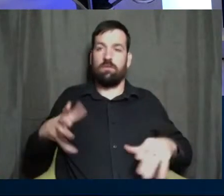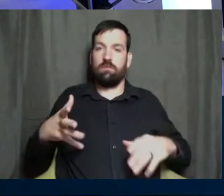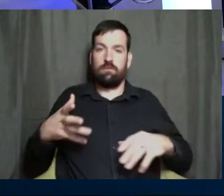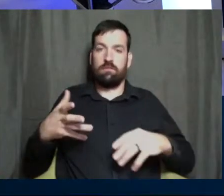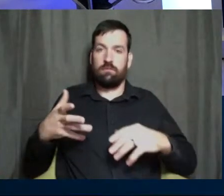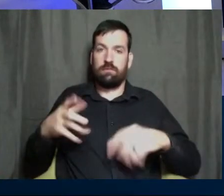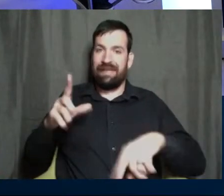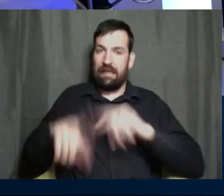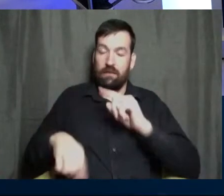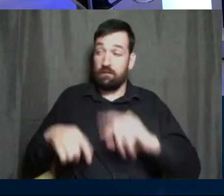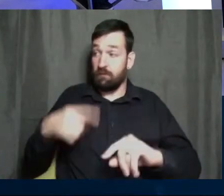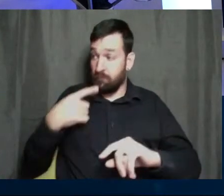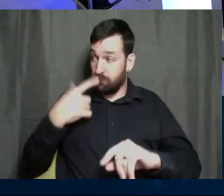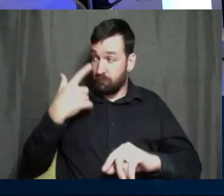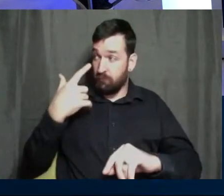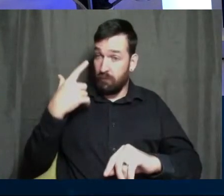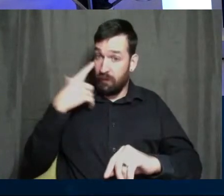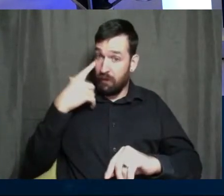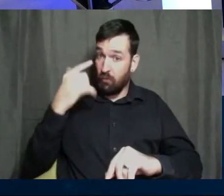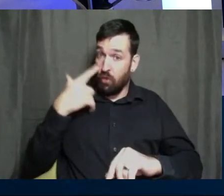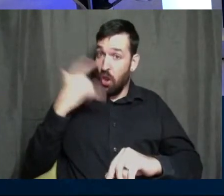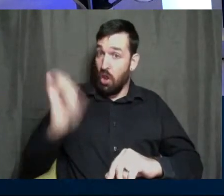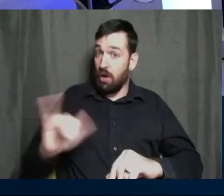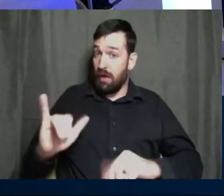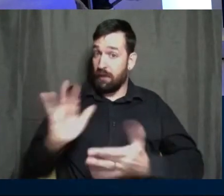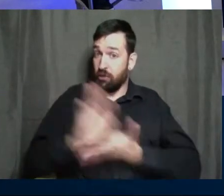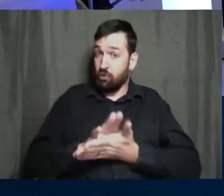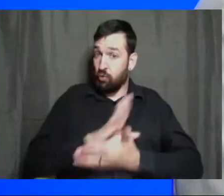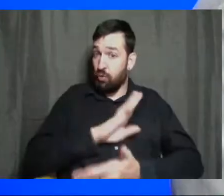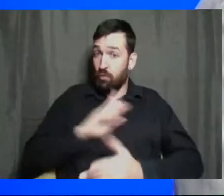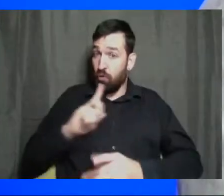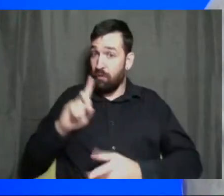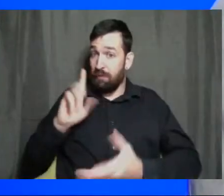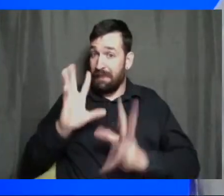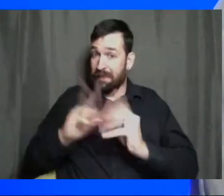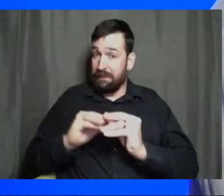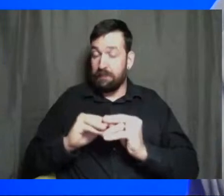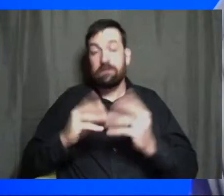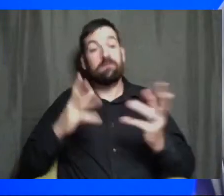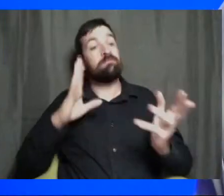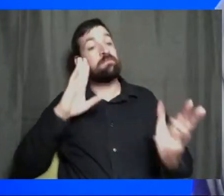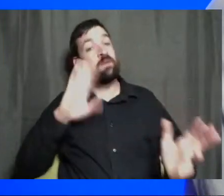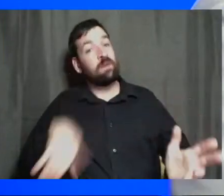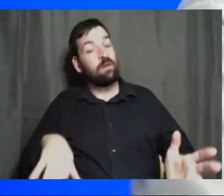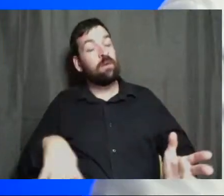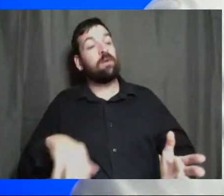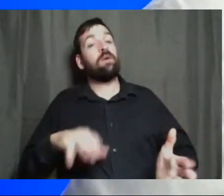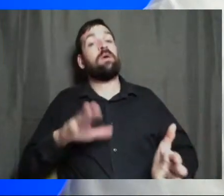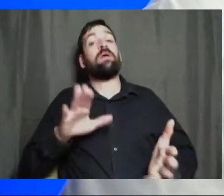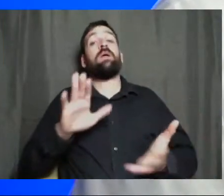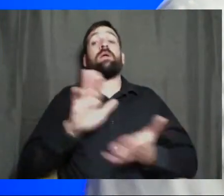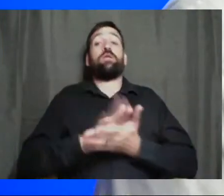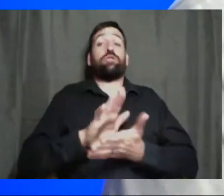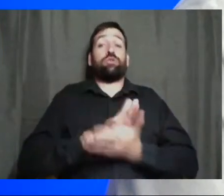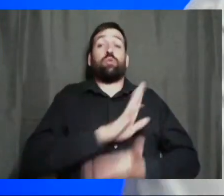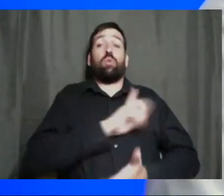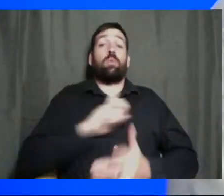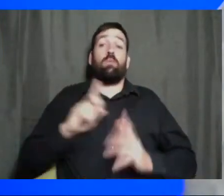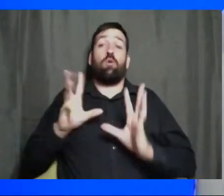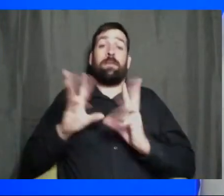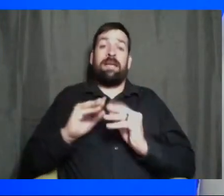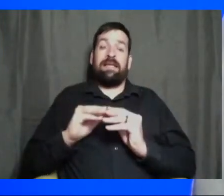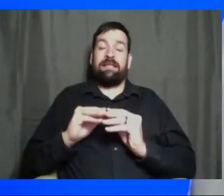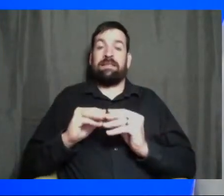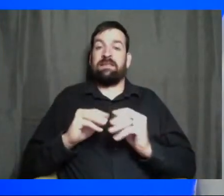those school board meetings? I mean, a Oh, lot. yeah. Or I've been- worse? Well, school board. The school board meetings. The public, the constituents are right there. If